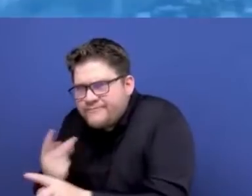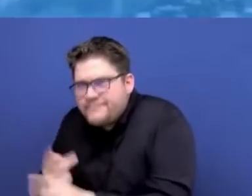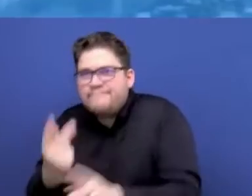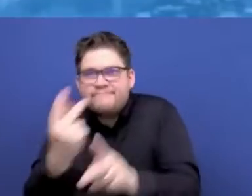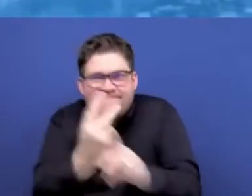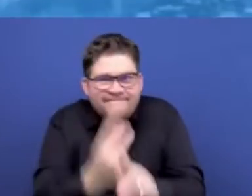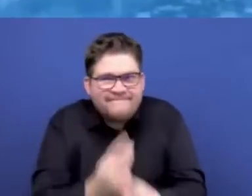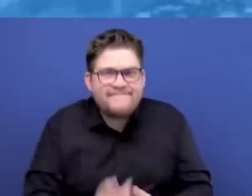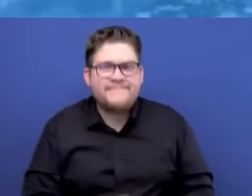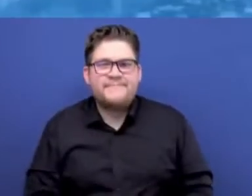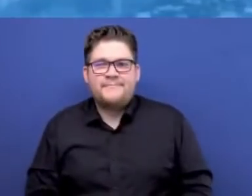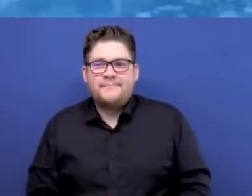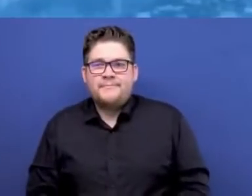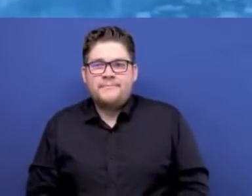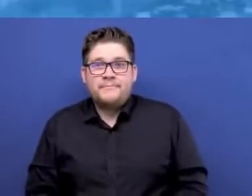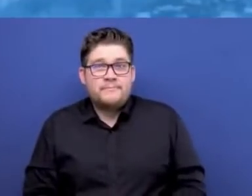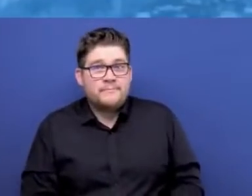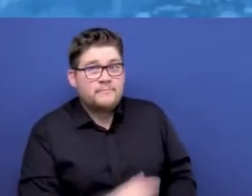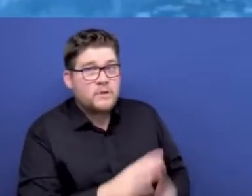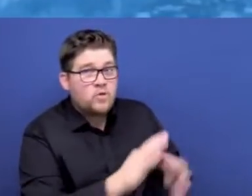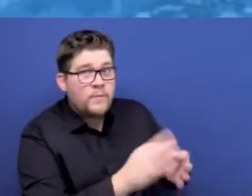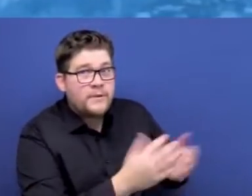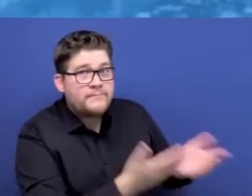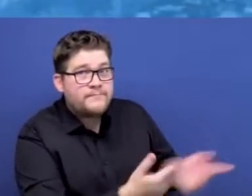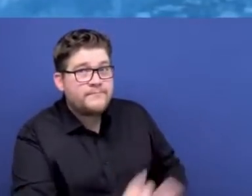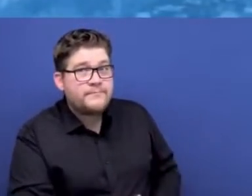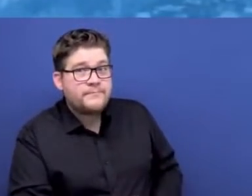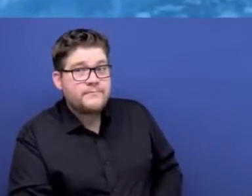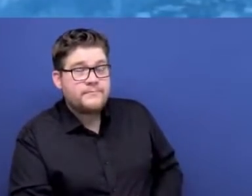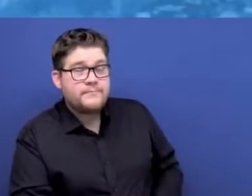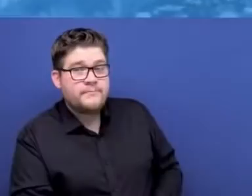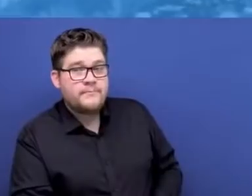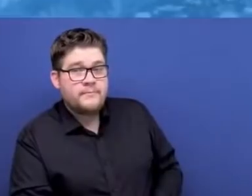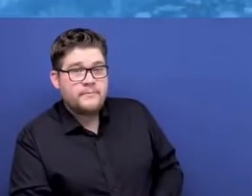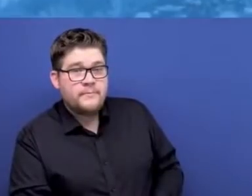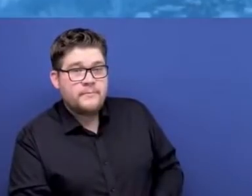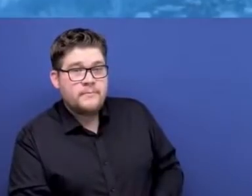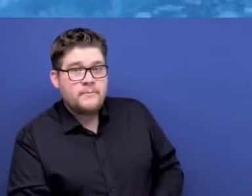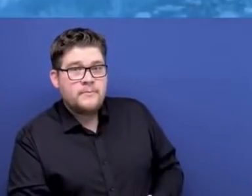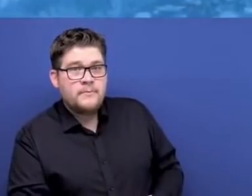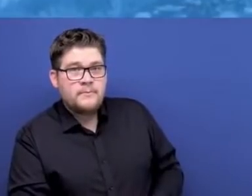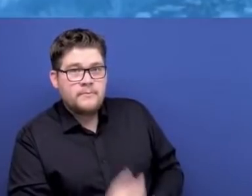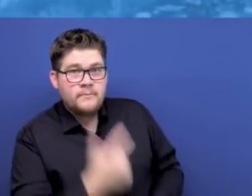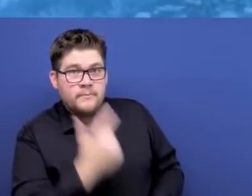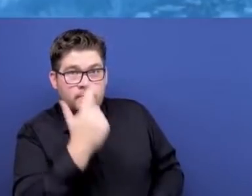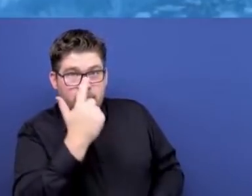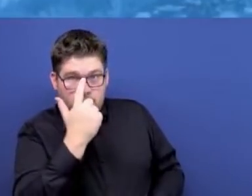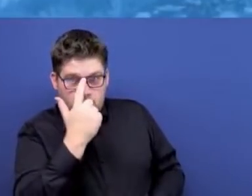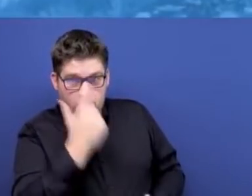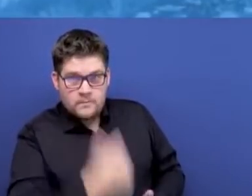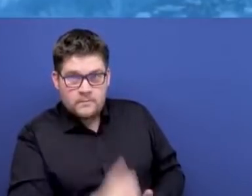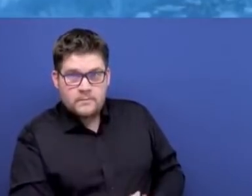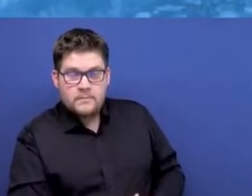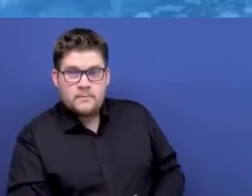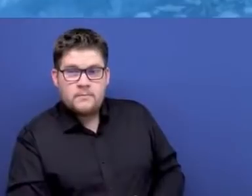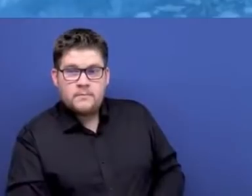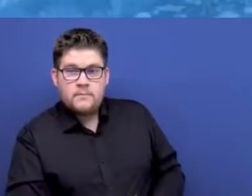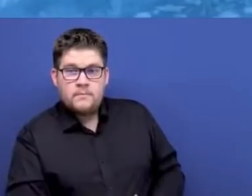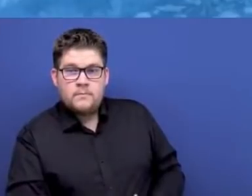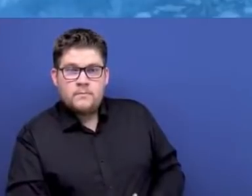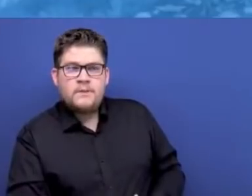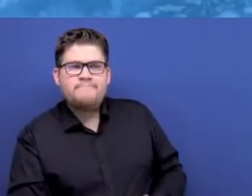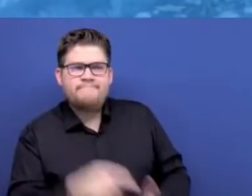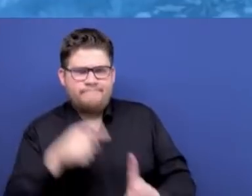Yeah, so maybe I'll chime in quickly, Peter. So for me, it's less about the legal end of things, and it's more about the safety